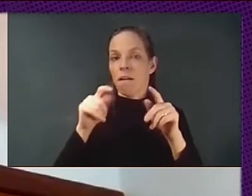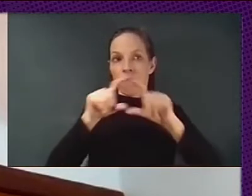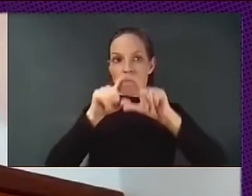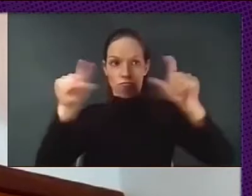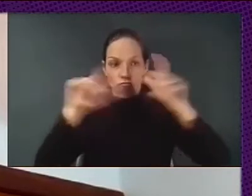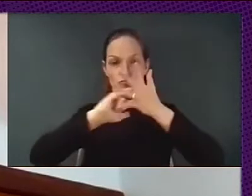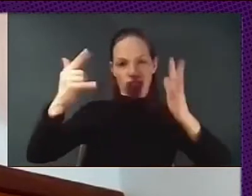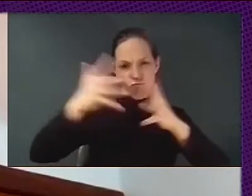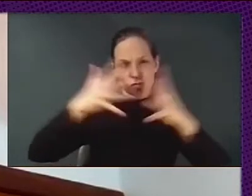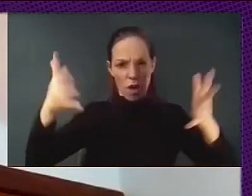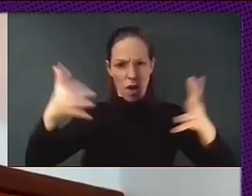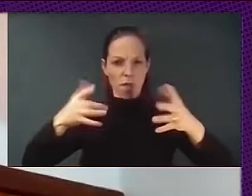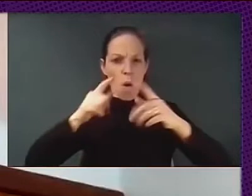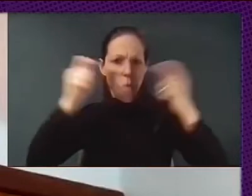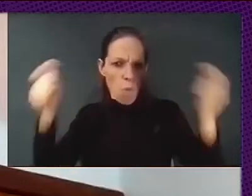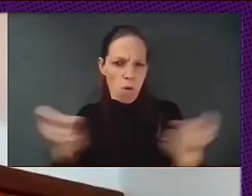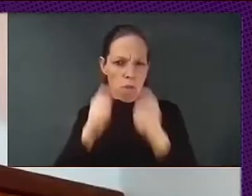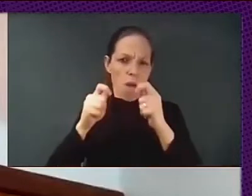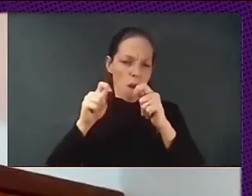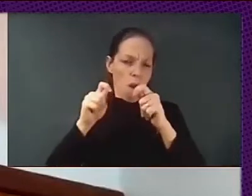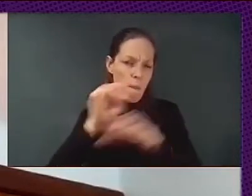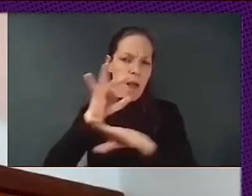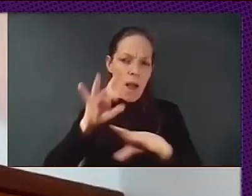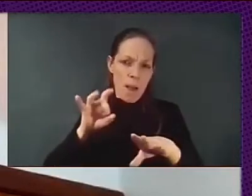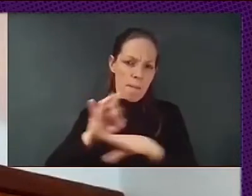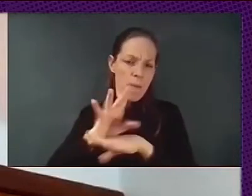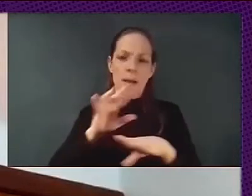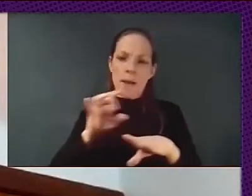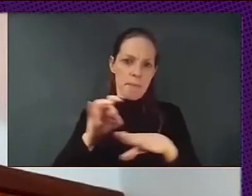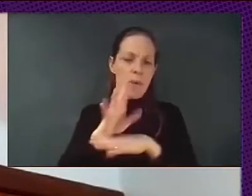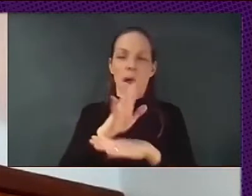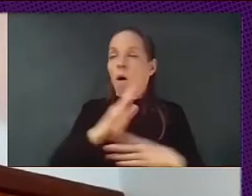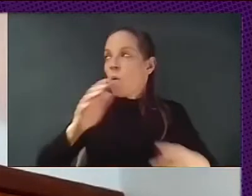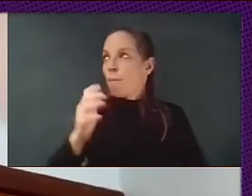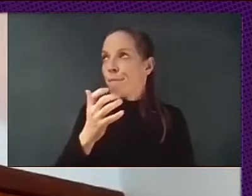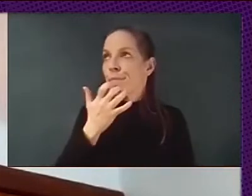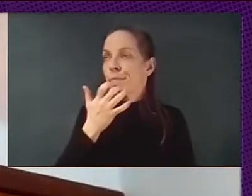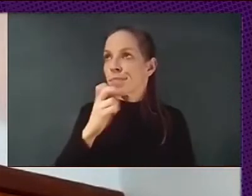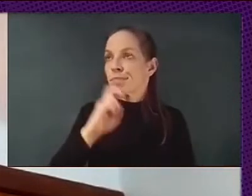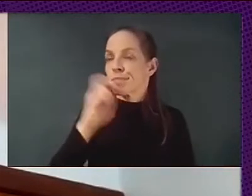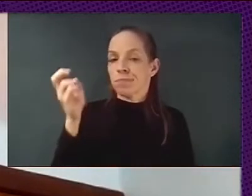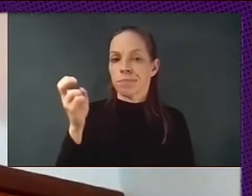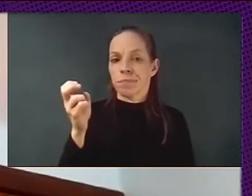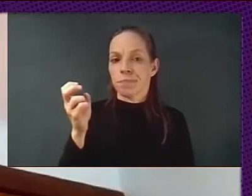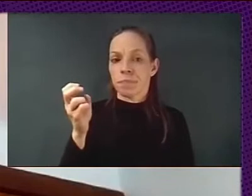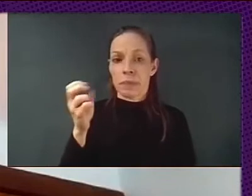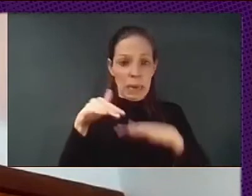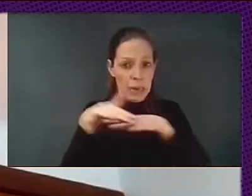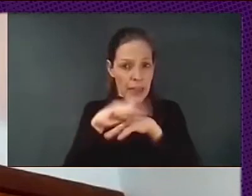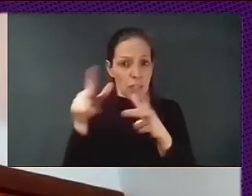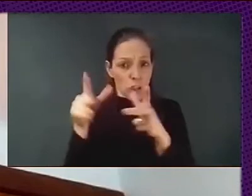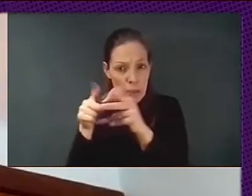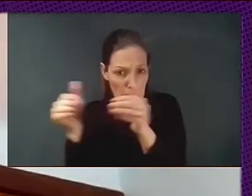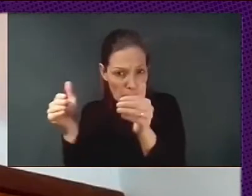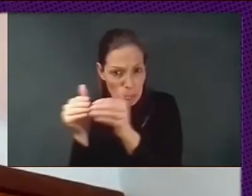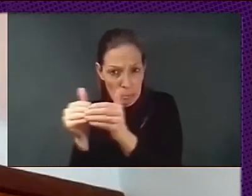charging users, which is inequitable if you don't have any disposable income, say if you're in the global South. On top of that, if there's